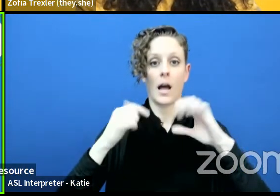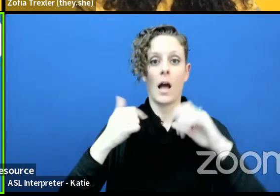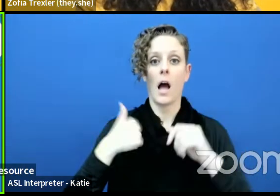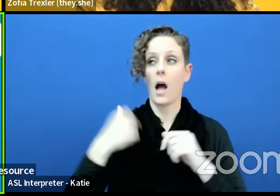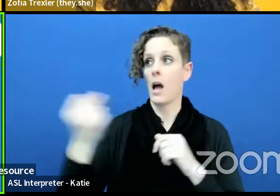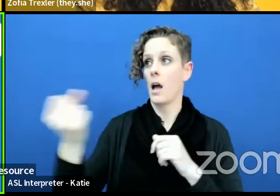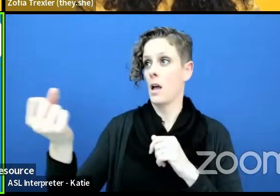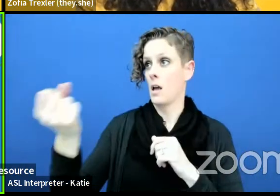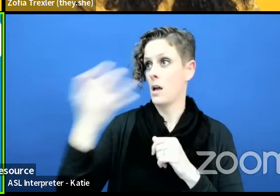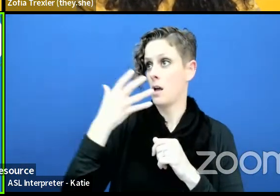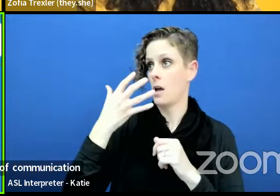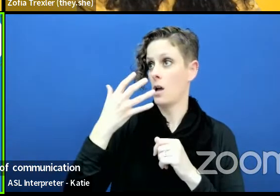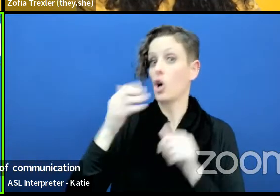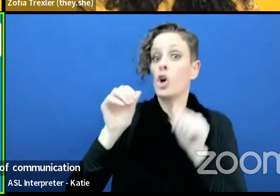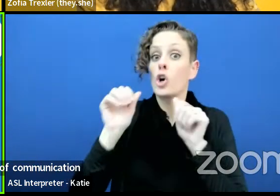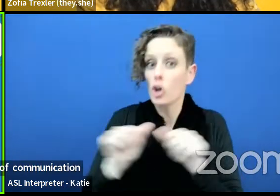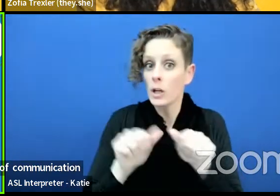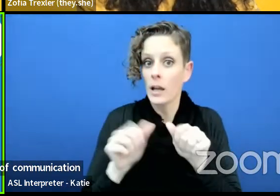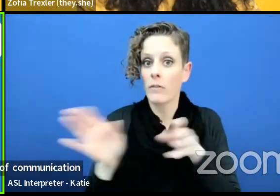route.